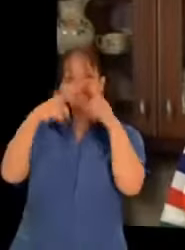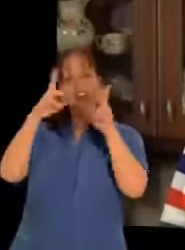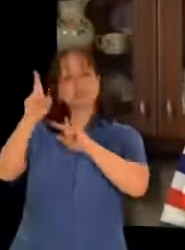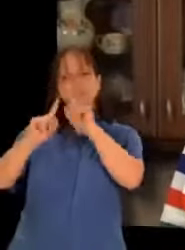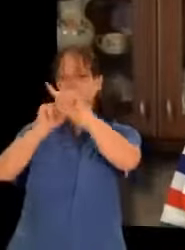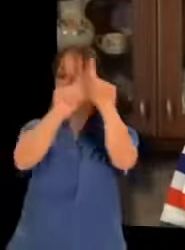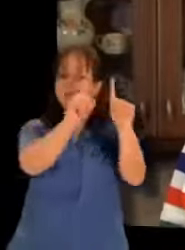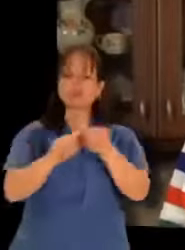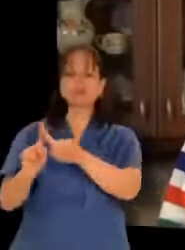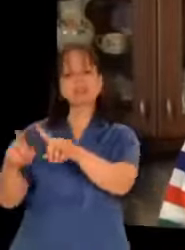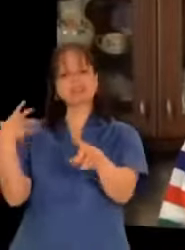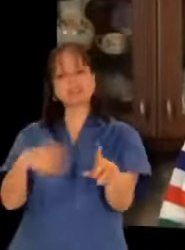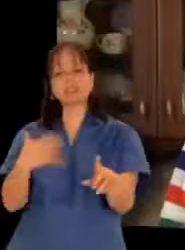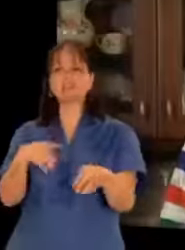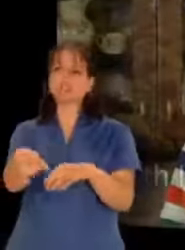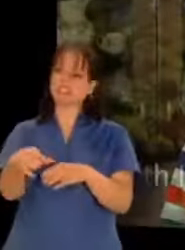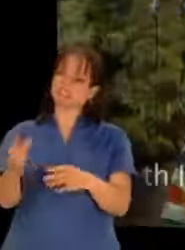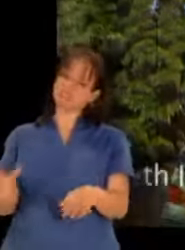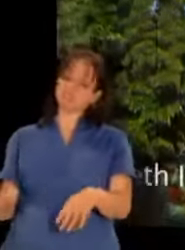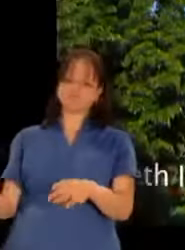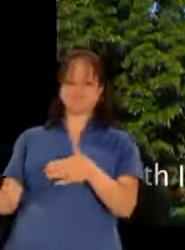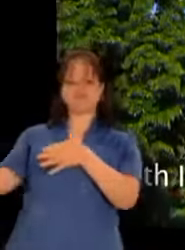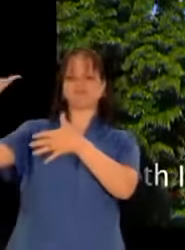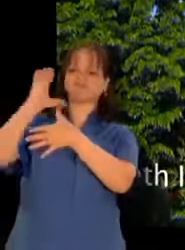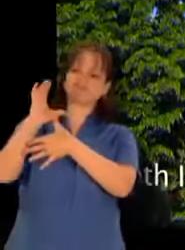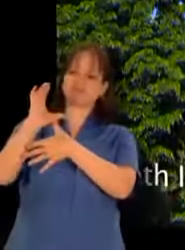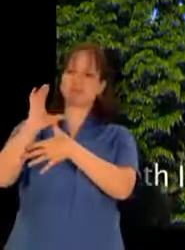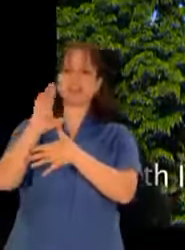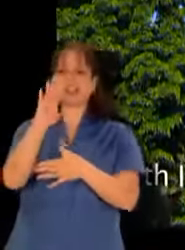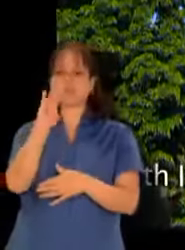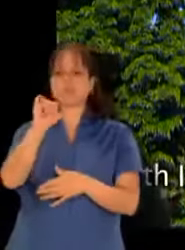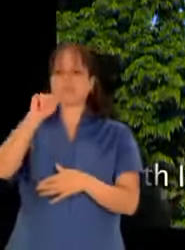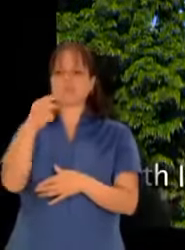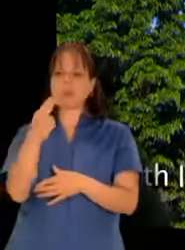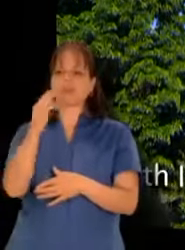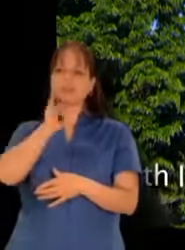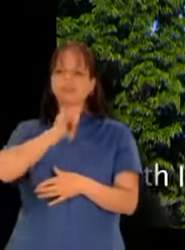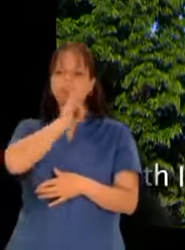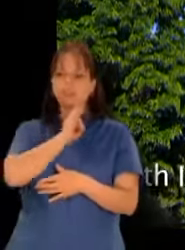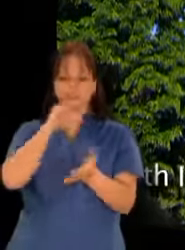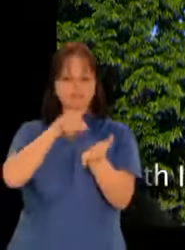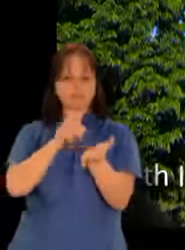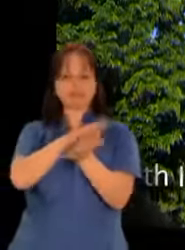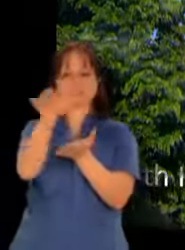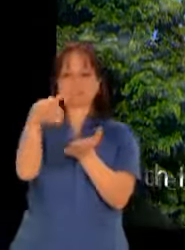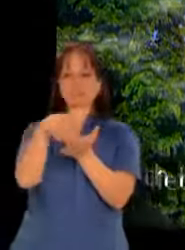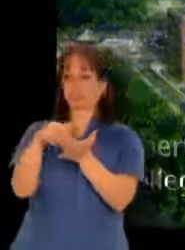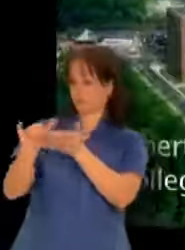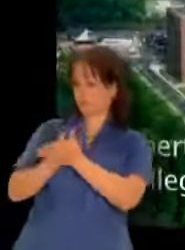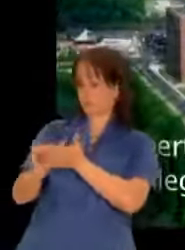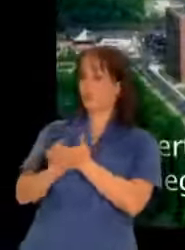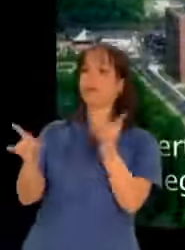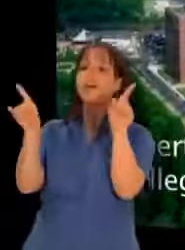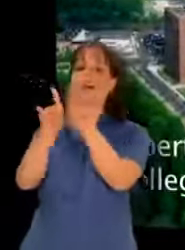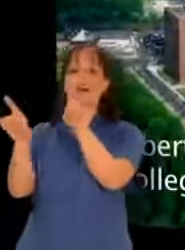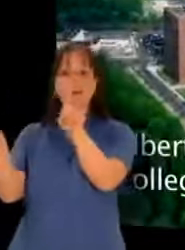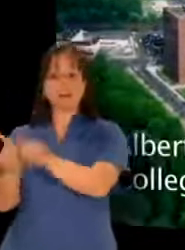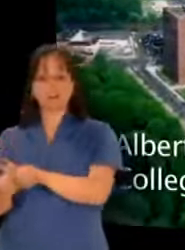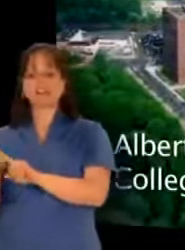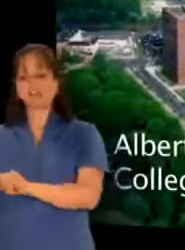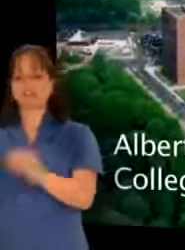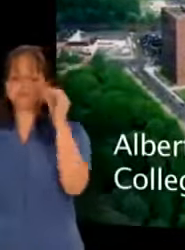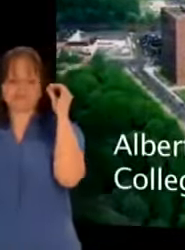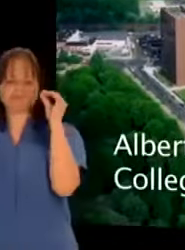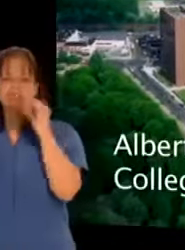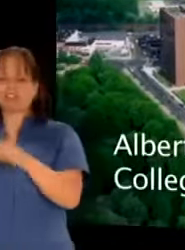thousands of other patients. He's chief of the surgical unit at Beth Israel Medical Center in New York City, and he's a clinical